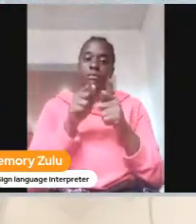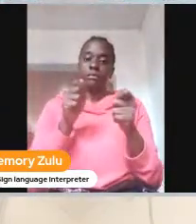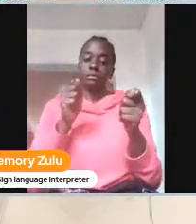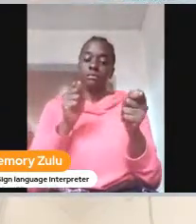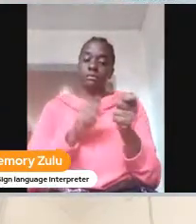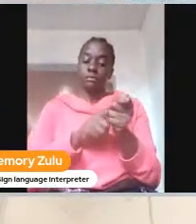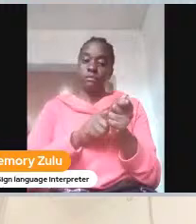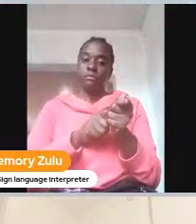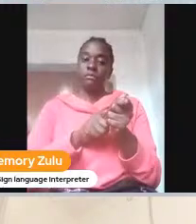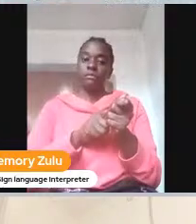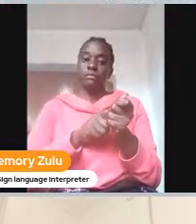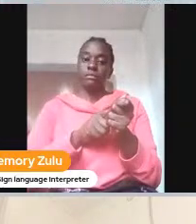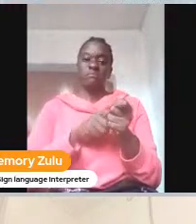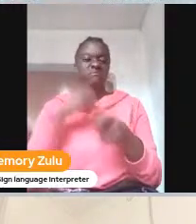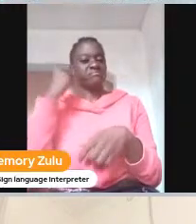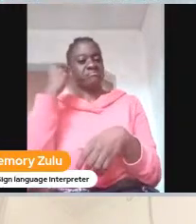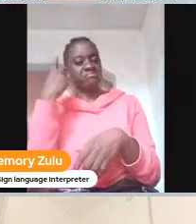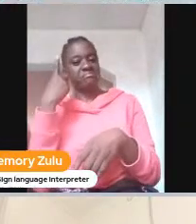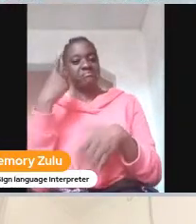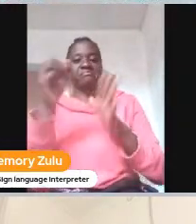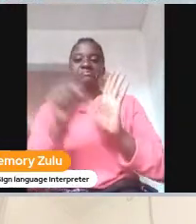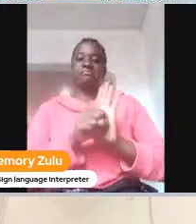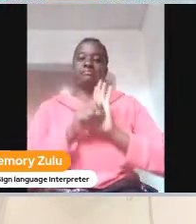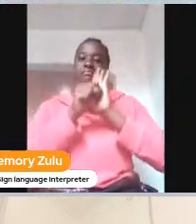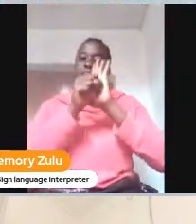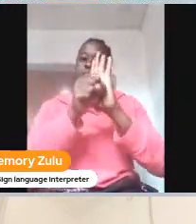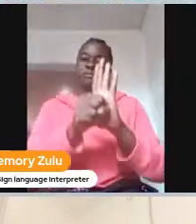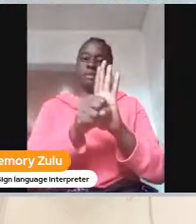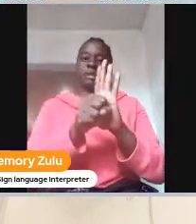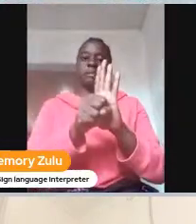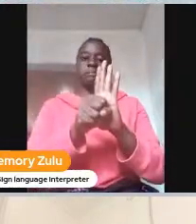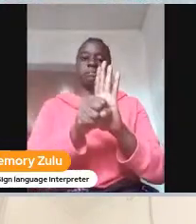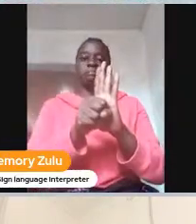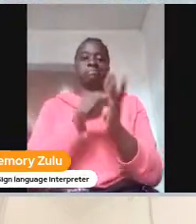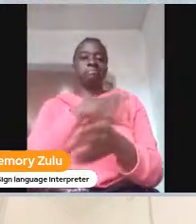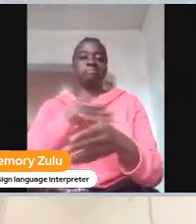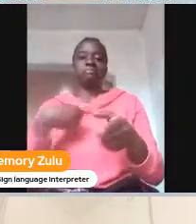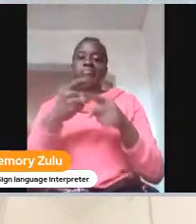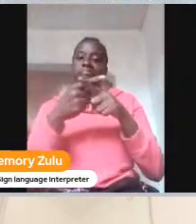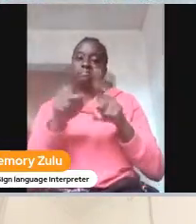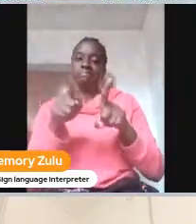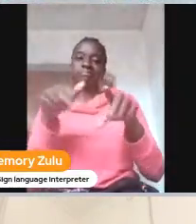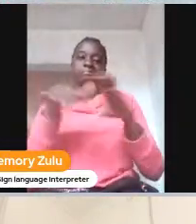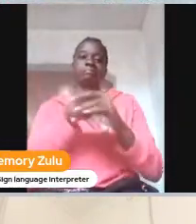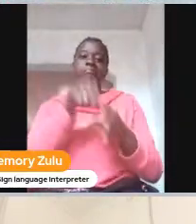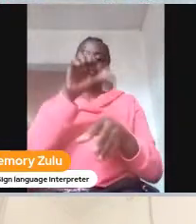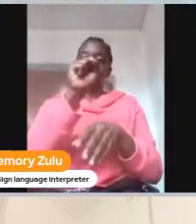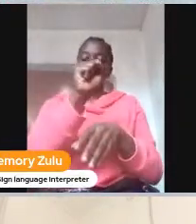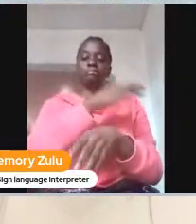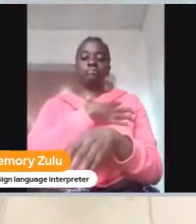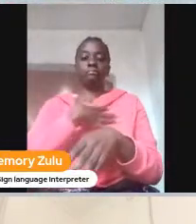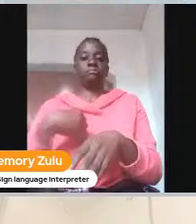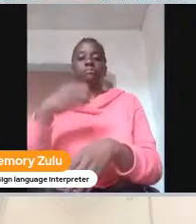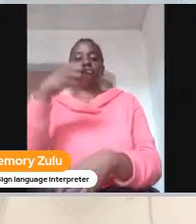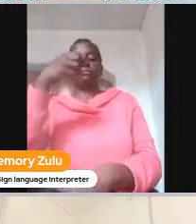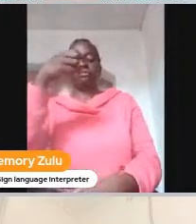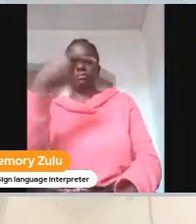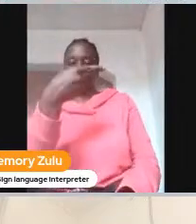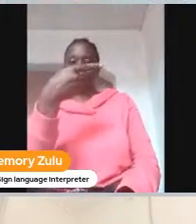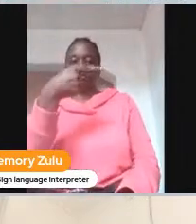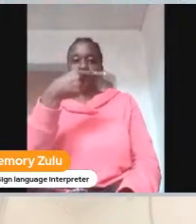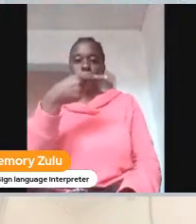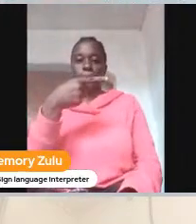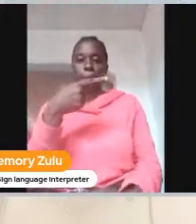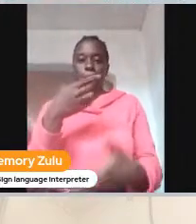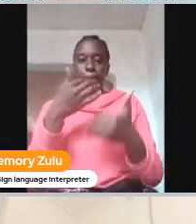understood the signs and the symptoms and the different definitions of these conditions. Sarah, could you please speak to the stages of